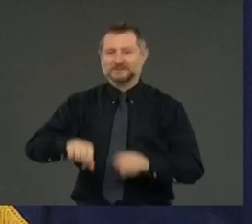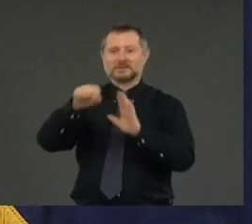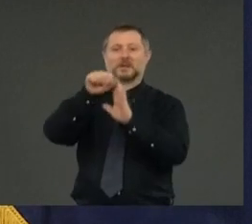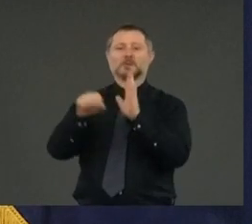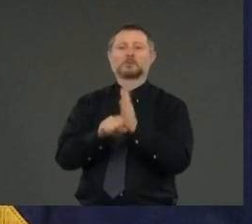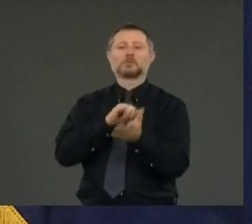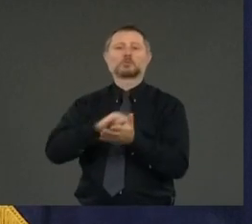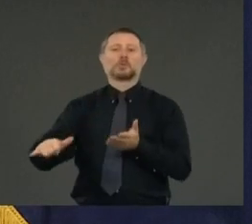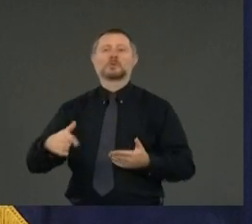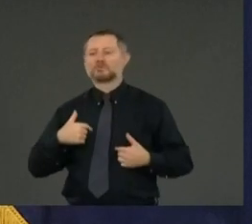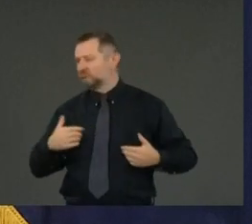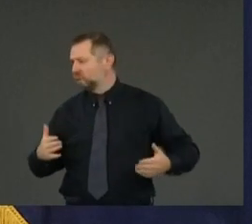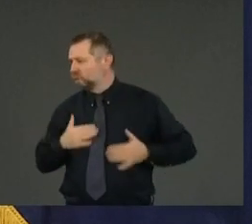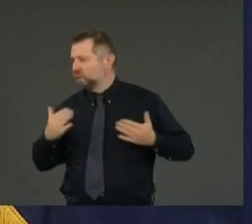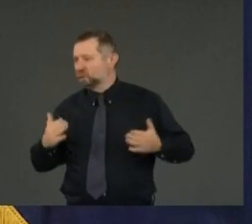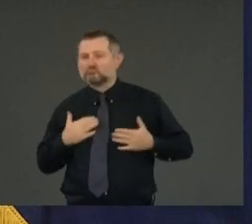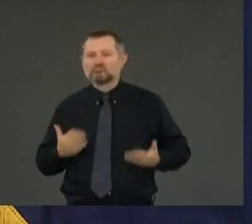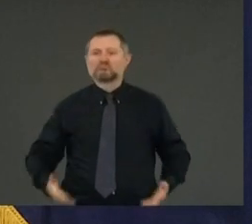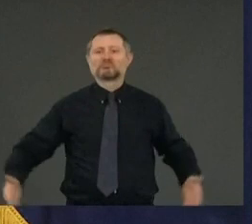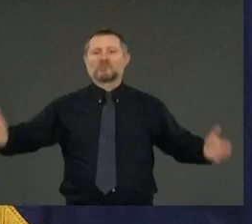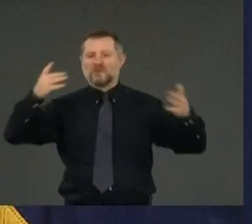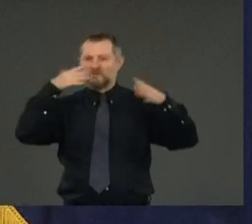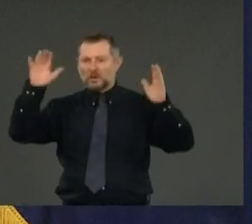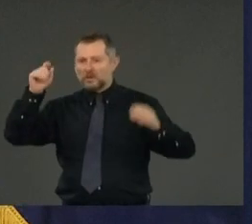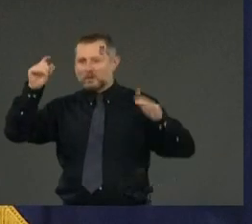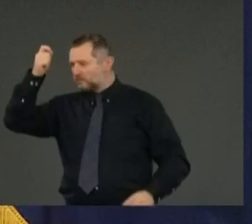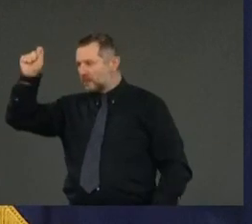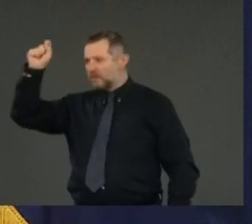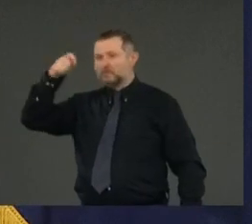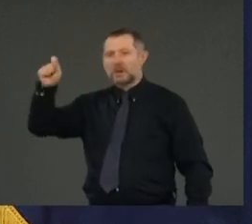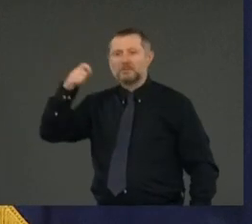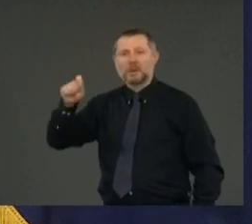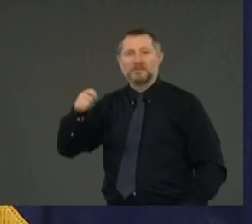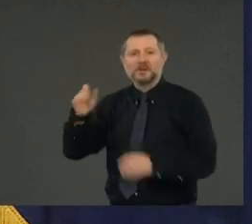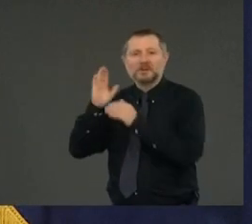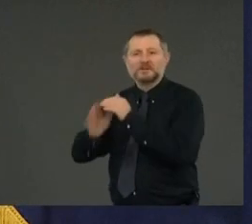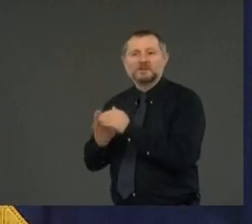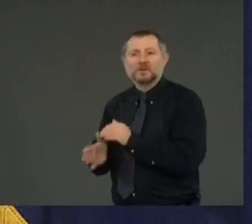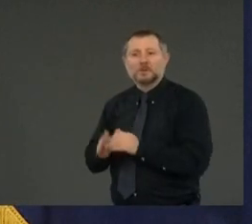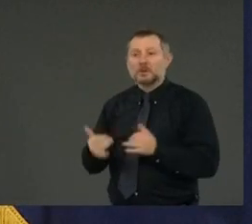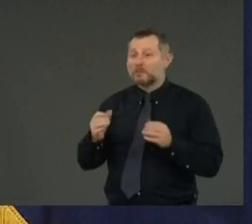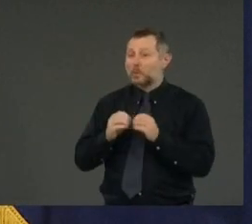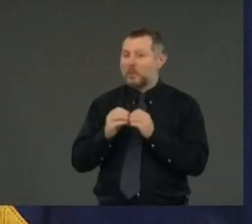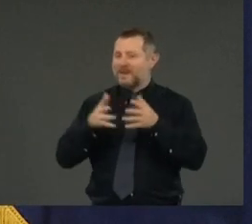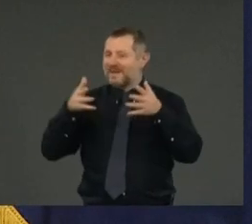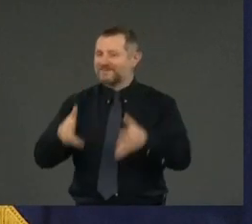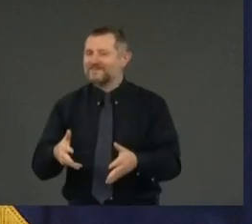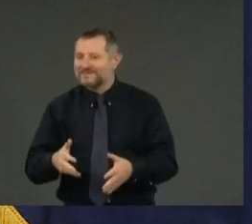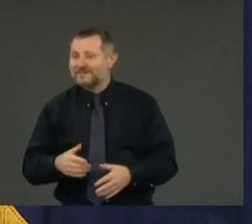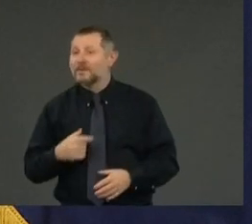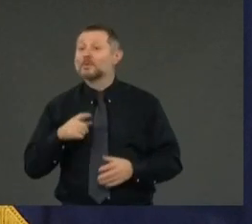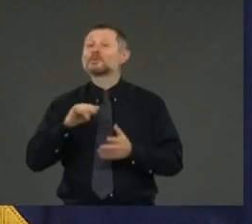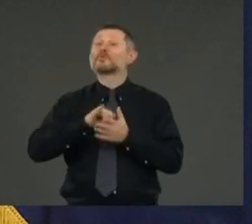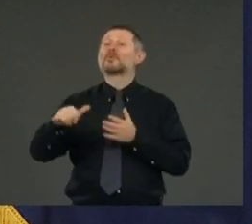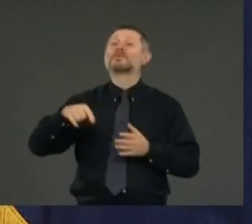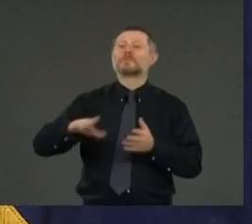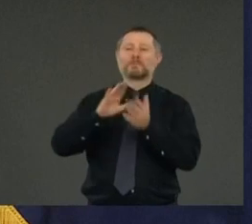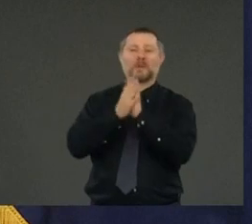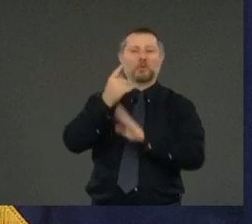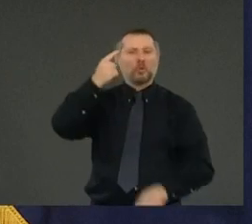accomplishing and what we still can do. We're going to be the leading state in the nation on police reform. You